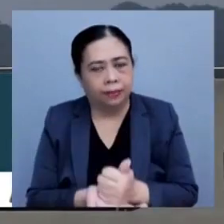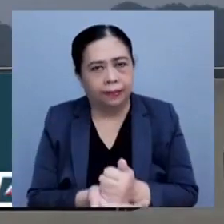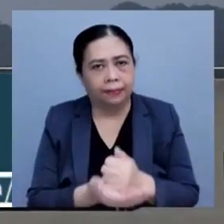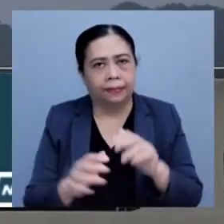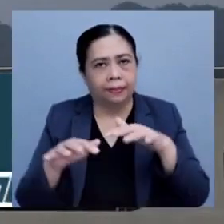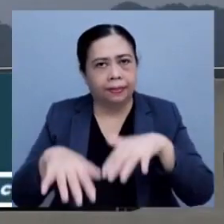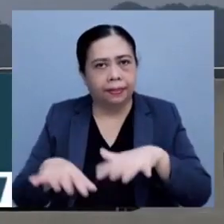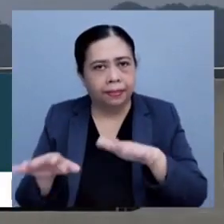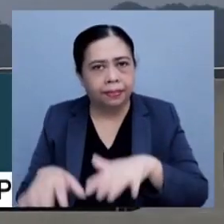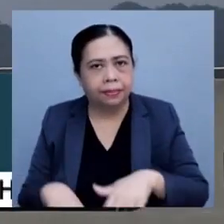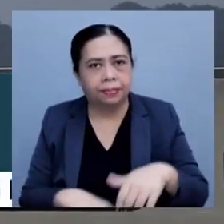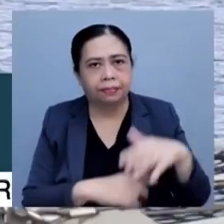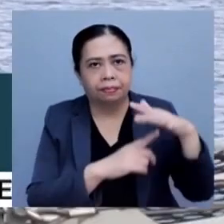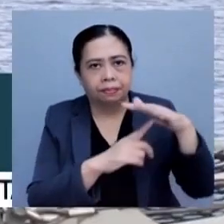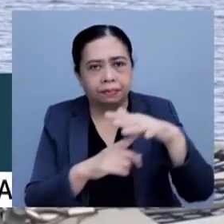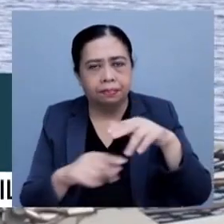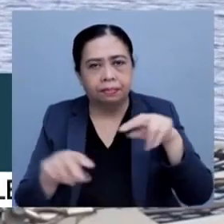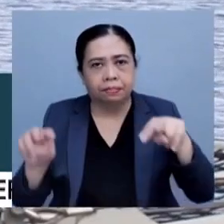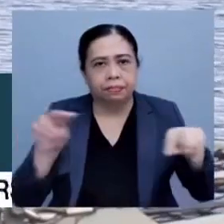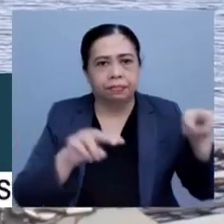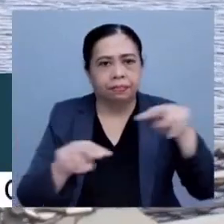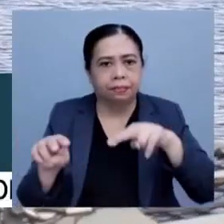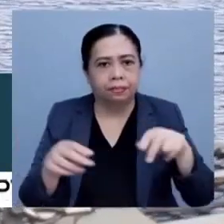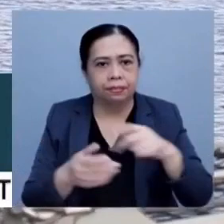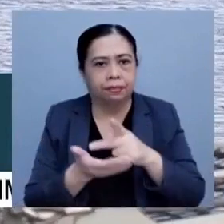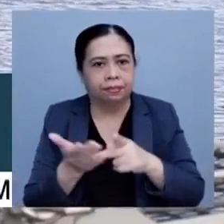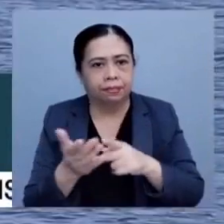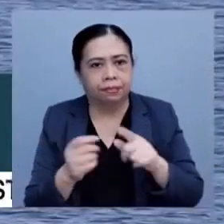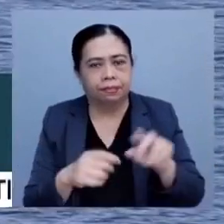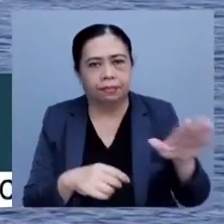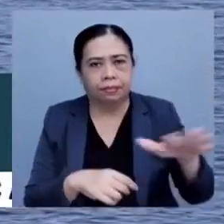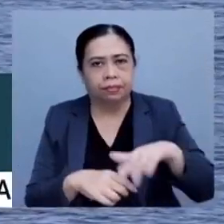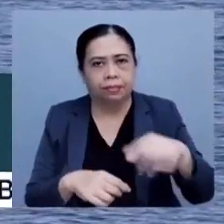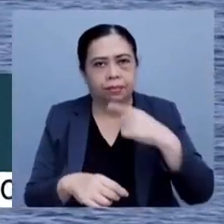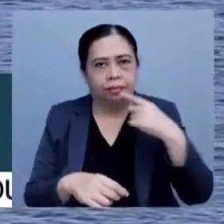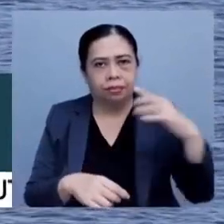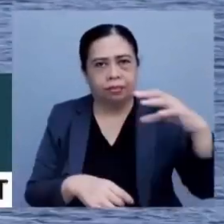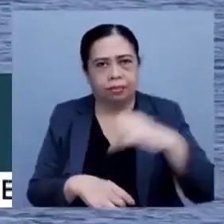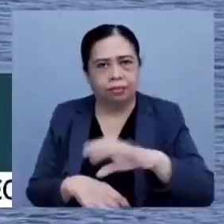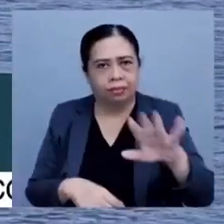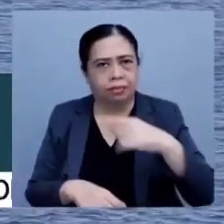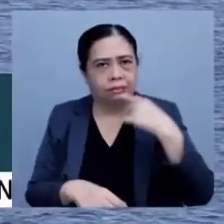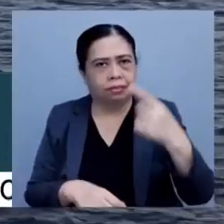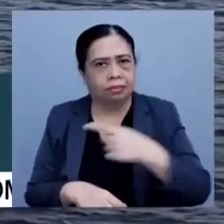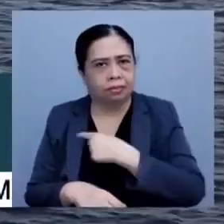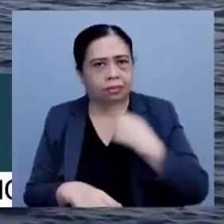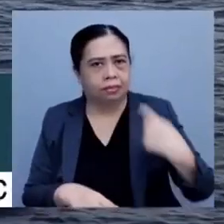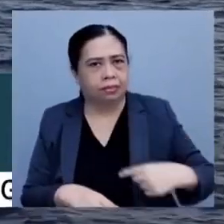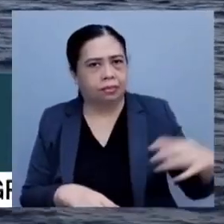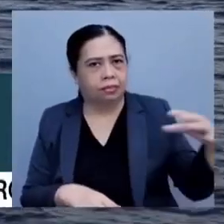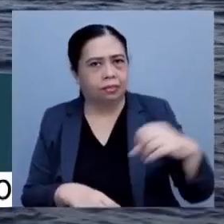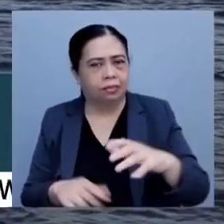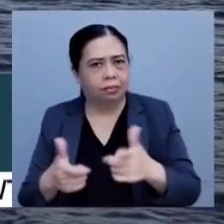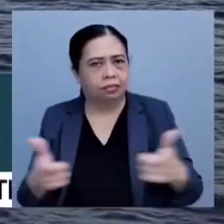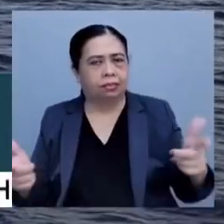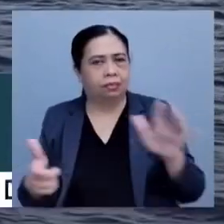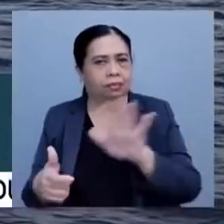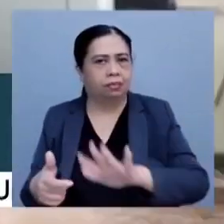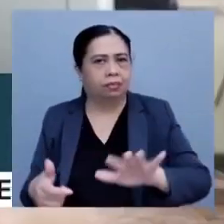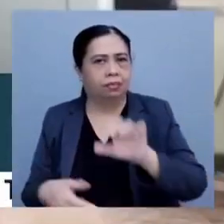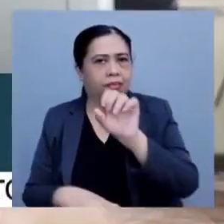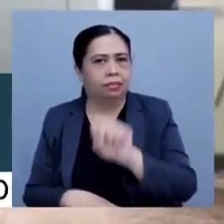borders the North Natuna Sea, part of which China claims as part of its expansive territory in the larger South China Sea.